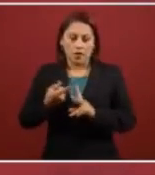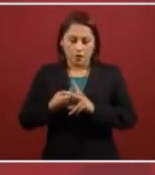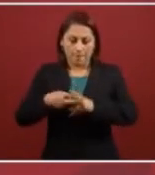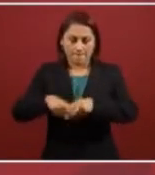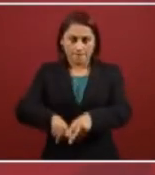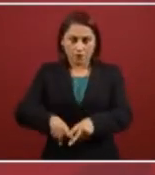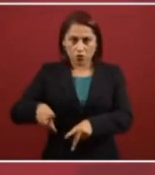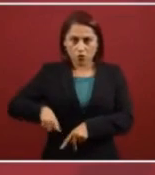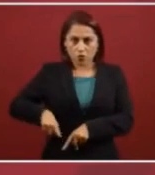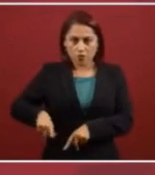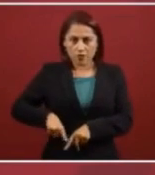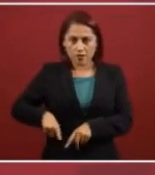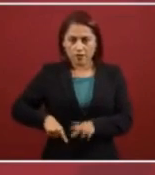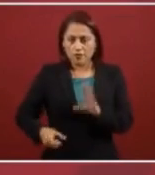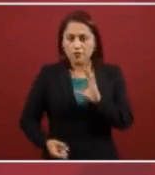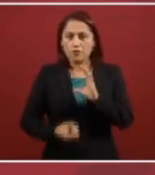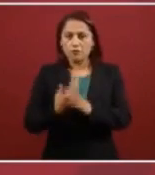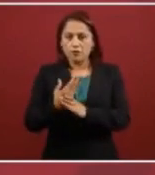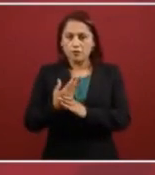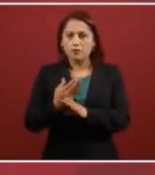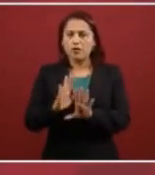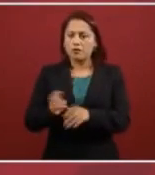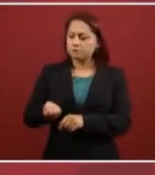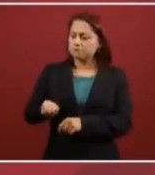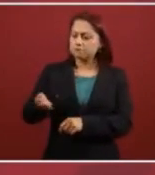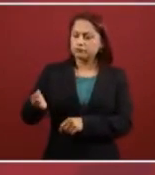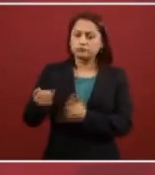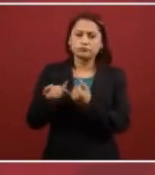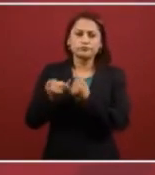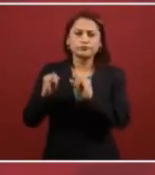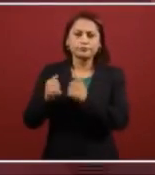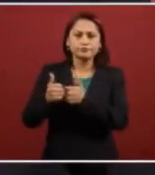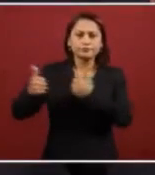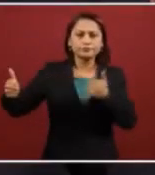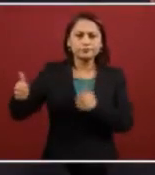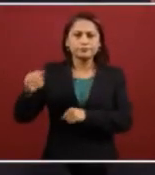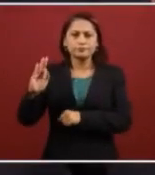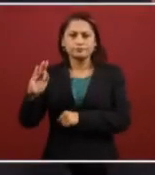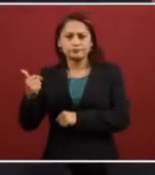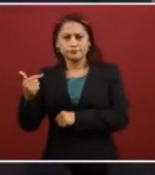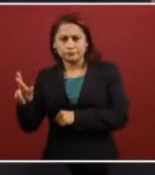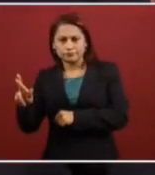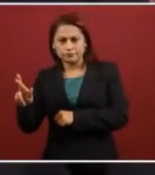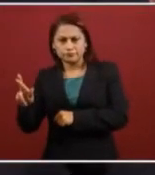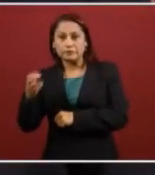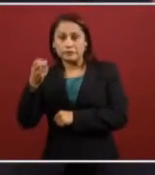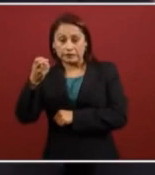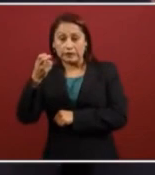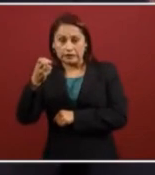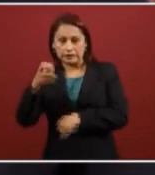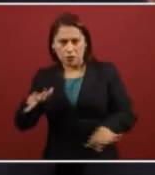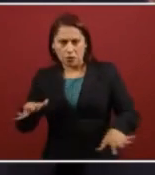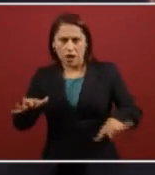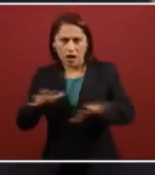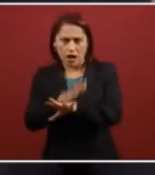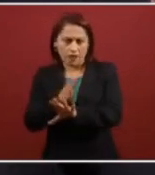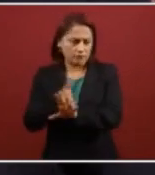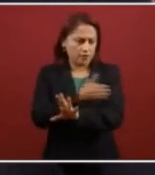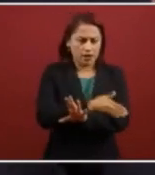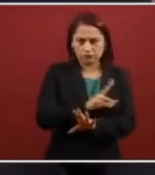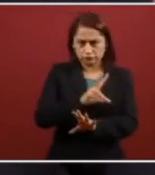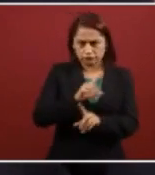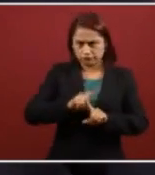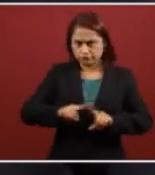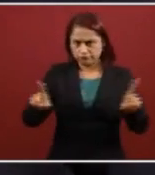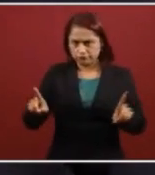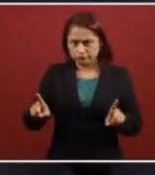autonomía, autonomy, la fiscalía, to the district cambio. Attorney. That's a change. Entonces, yo me enteré ayer, so